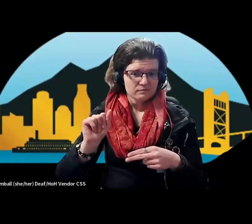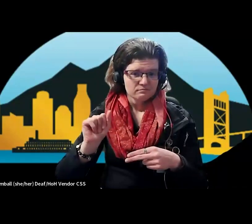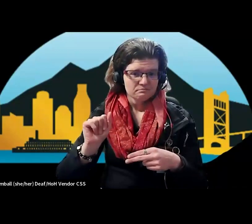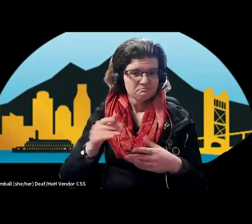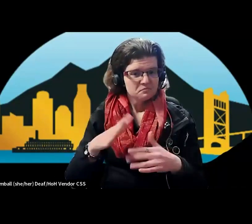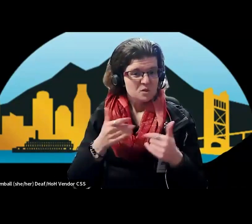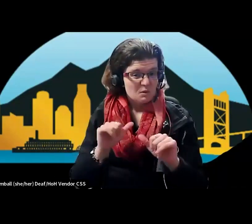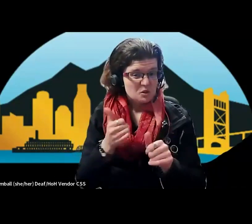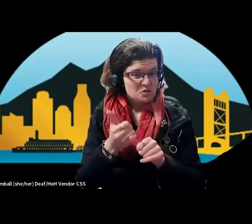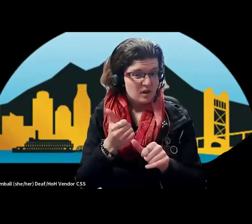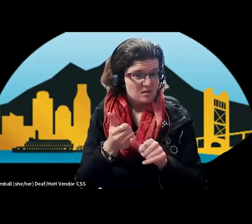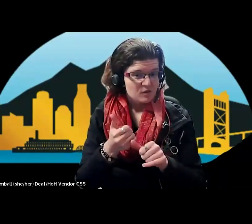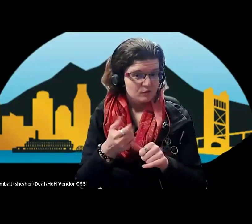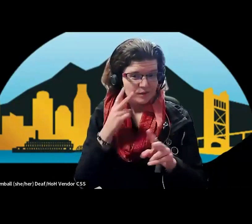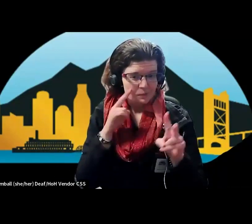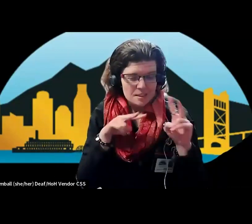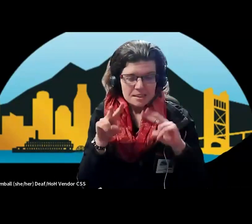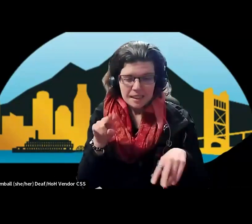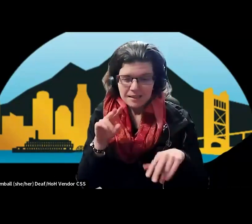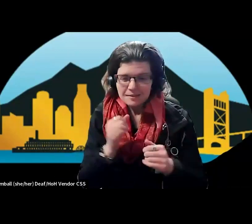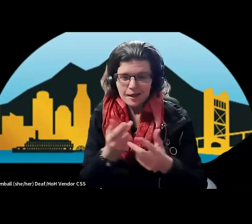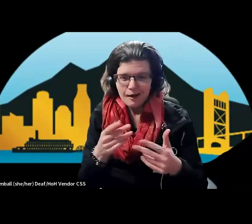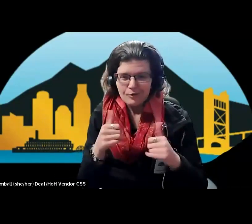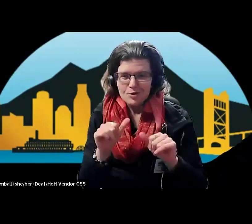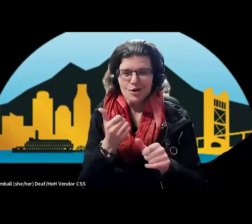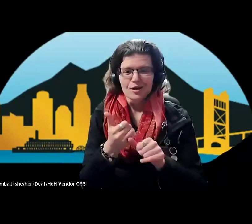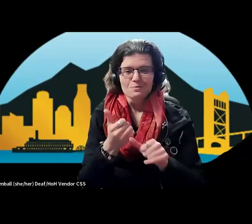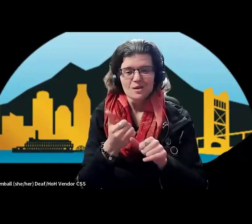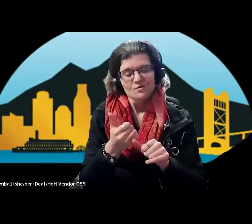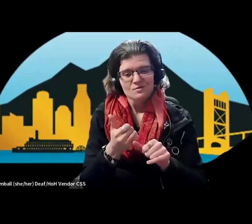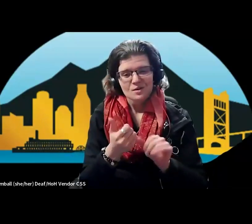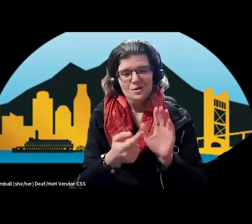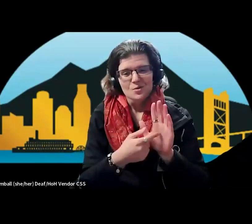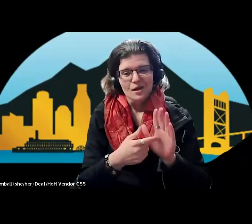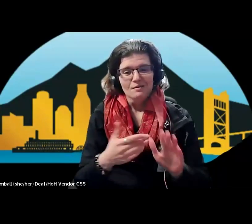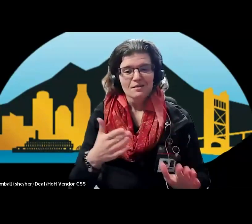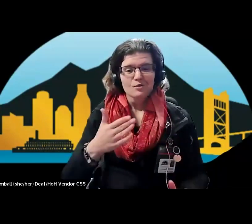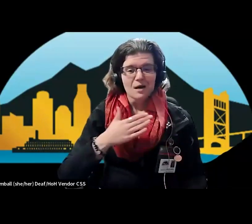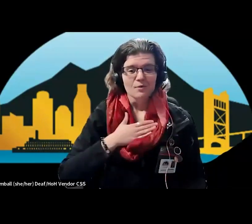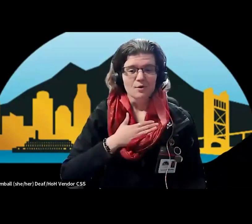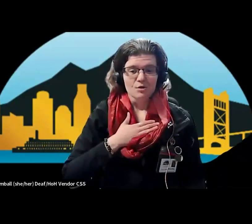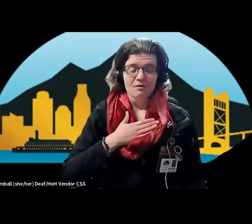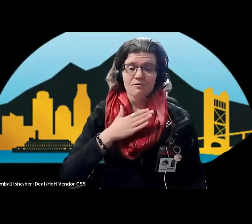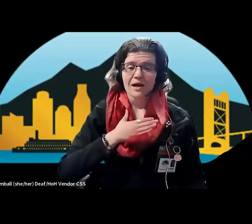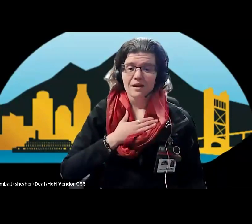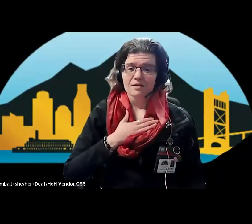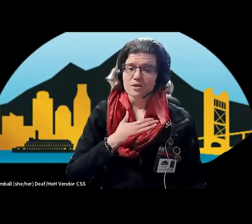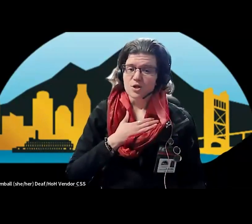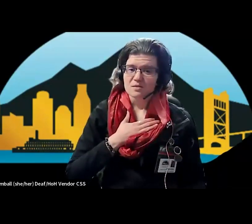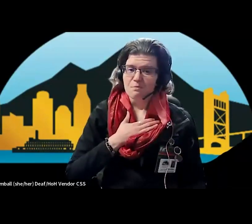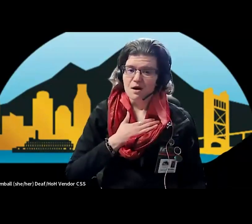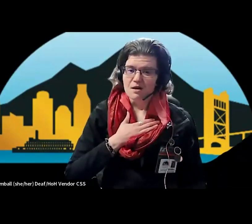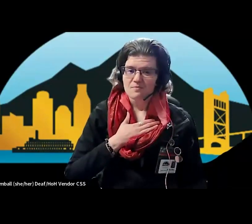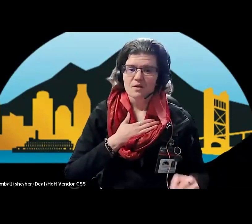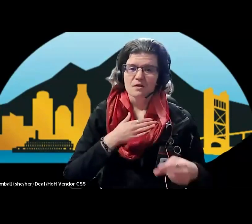Melinda. So I want you to try it yourself. And I'm going to see everyone trying it themselves. So again, you tap on your flat hand on the